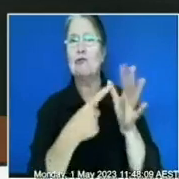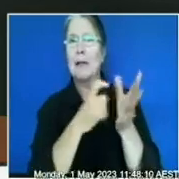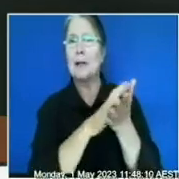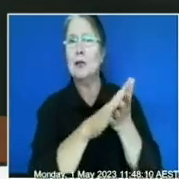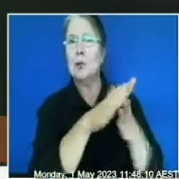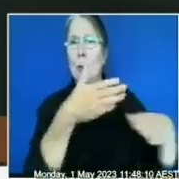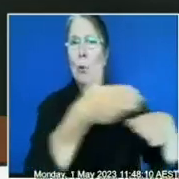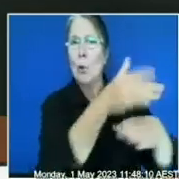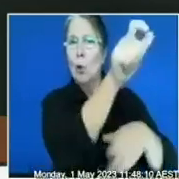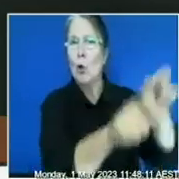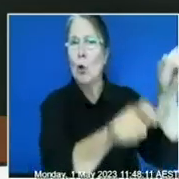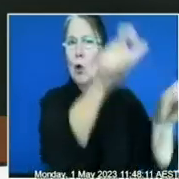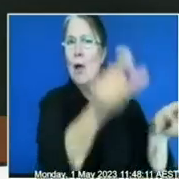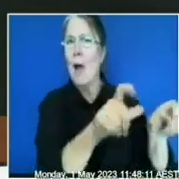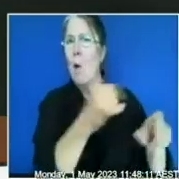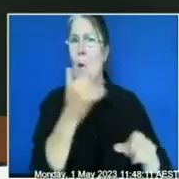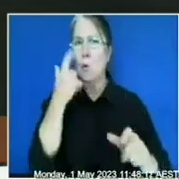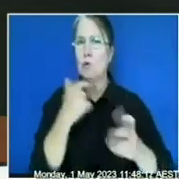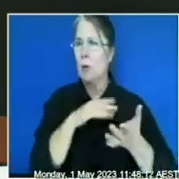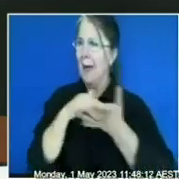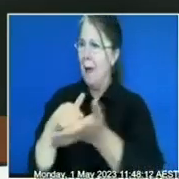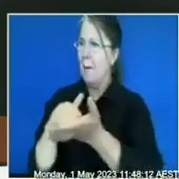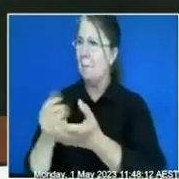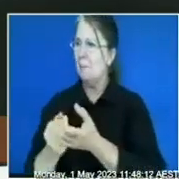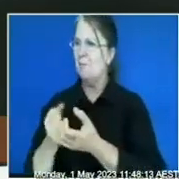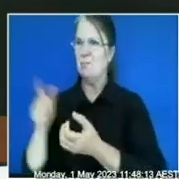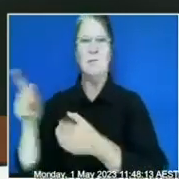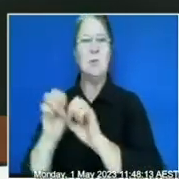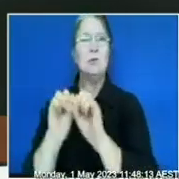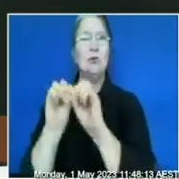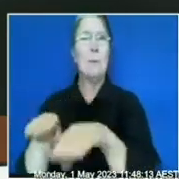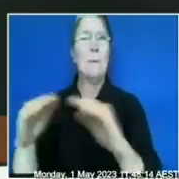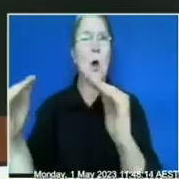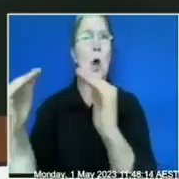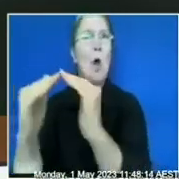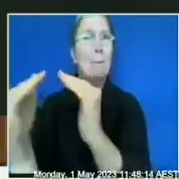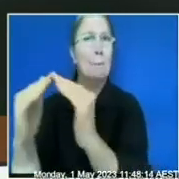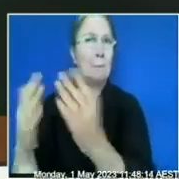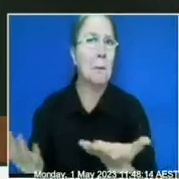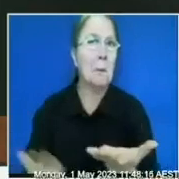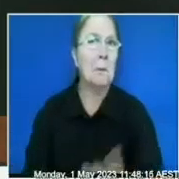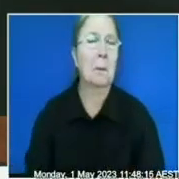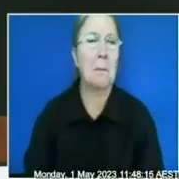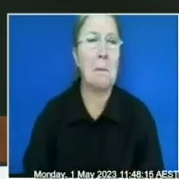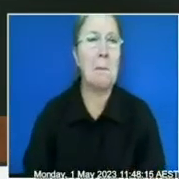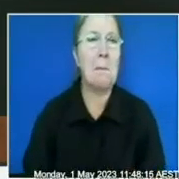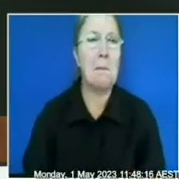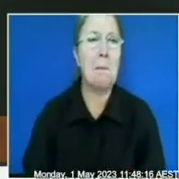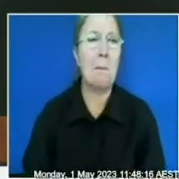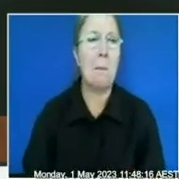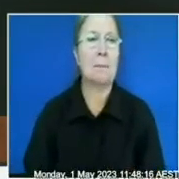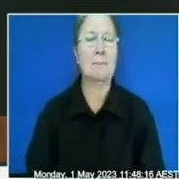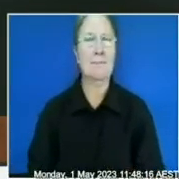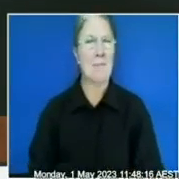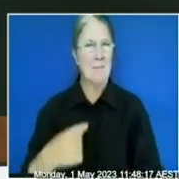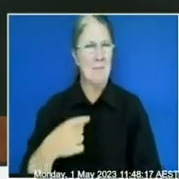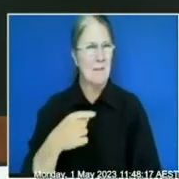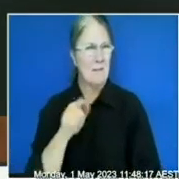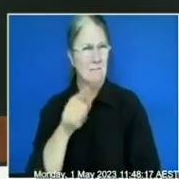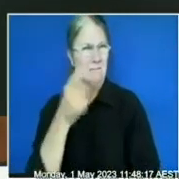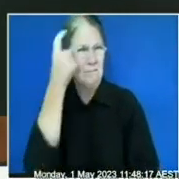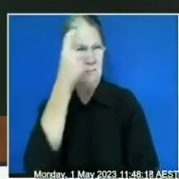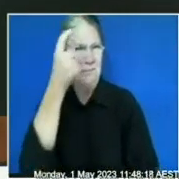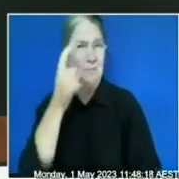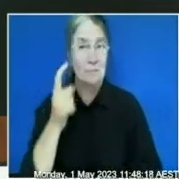in November 7th? 7. Yeah. Is that ready to go? Will that be in full swing by